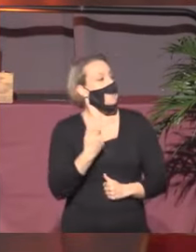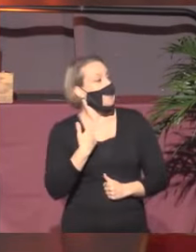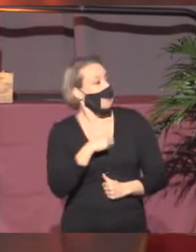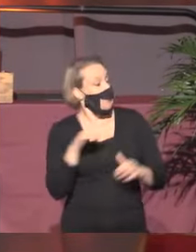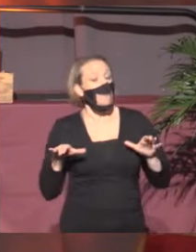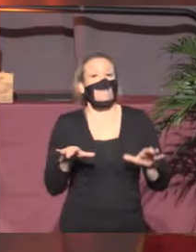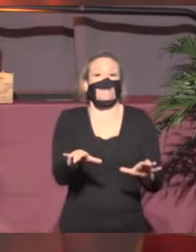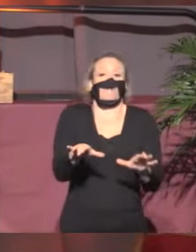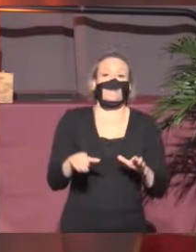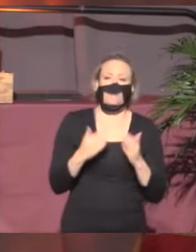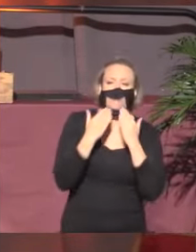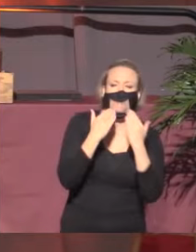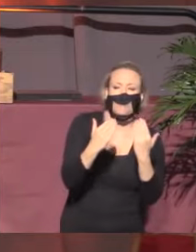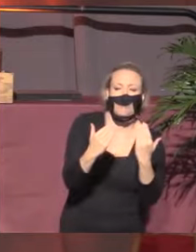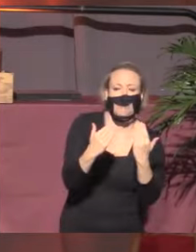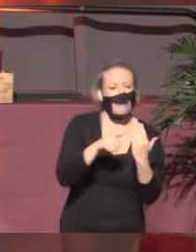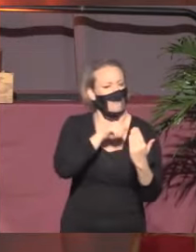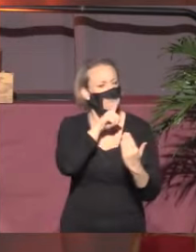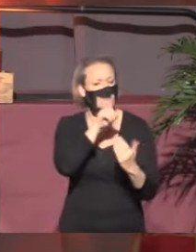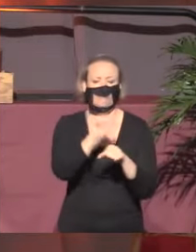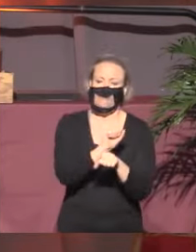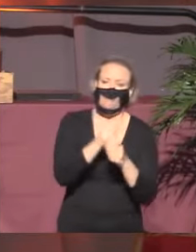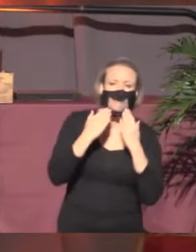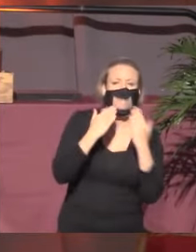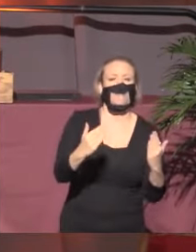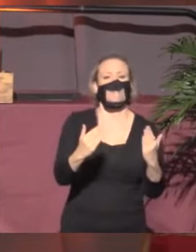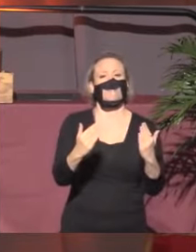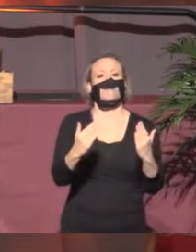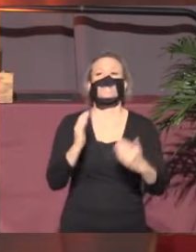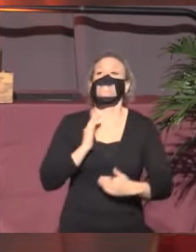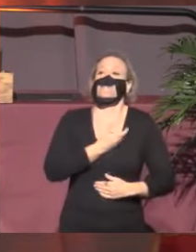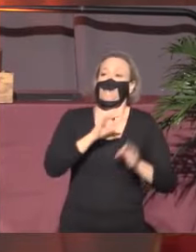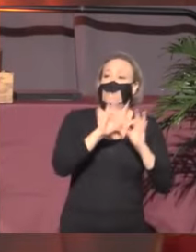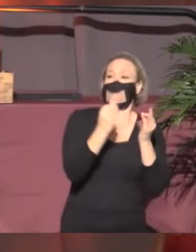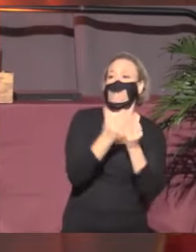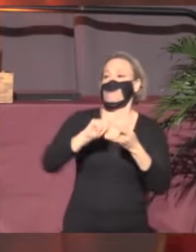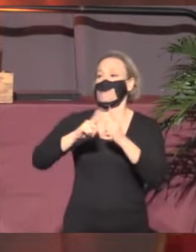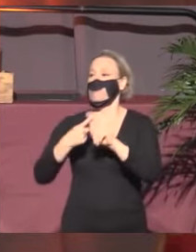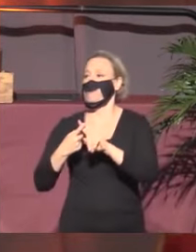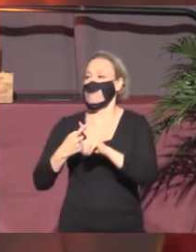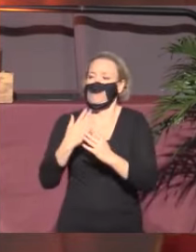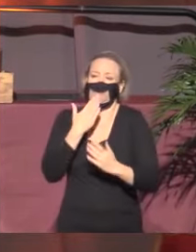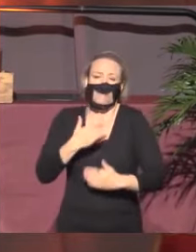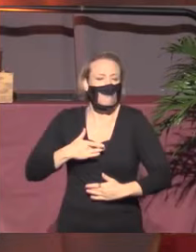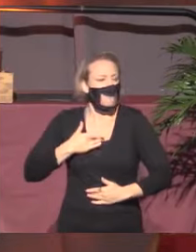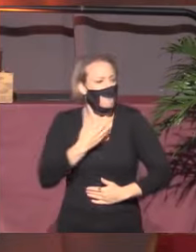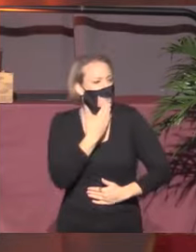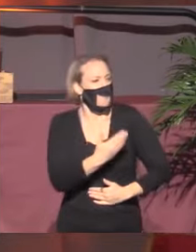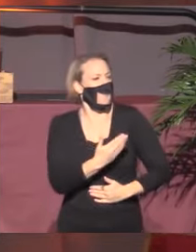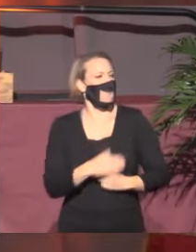good, so very good to be here with our friends, our families, faculty,